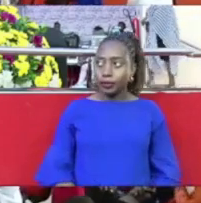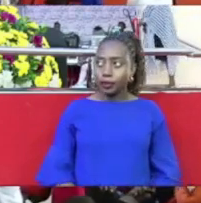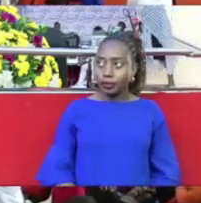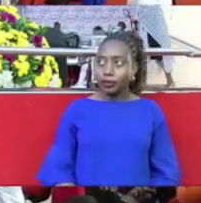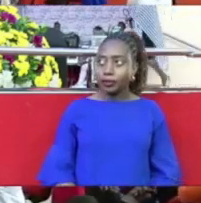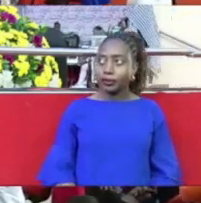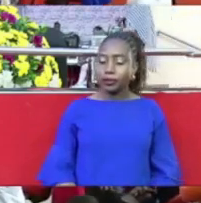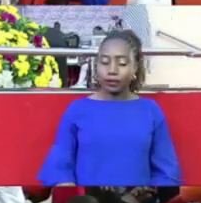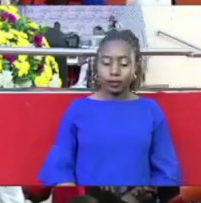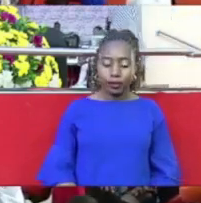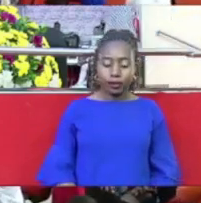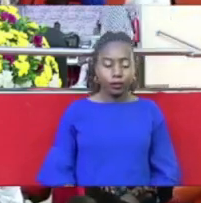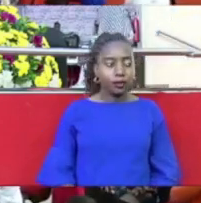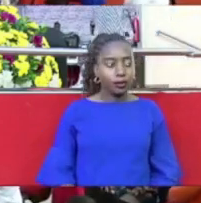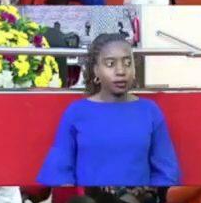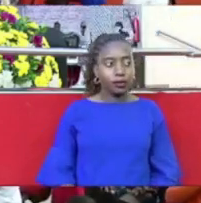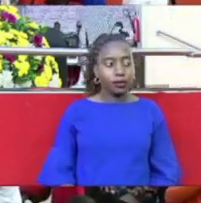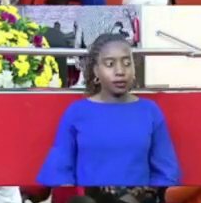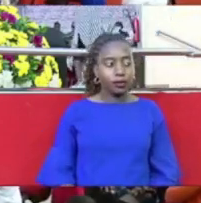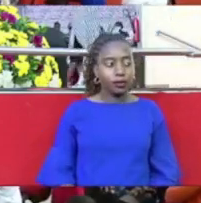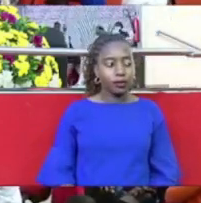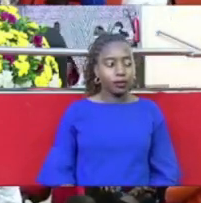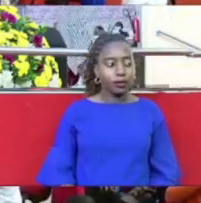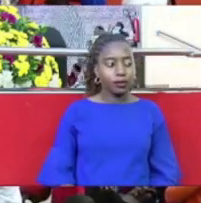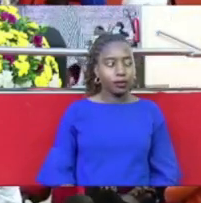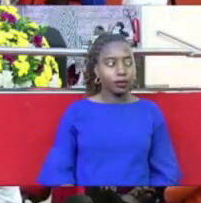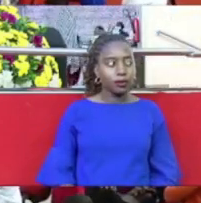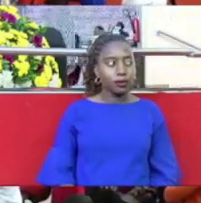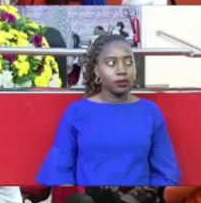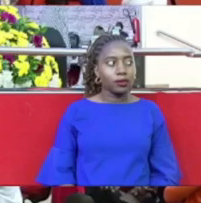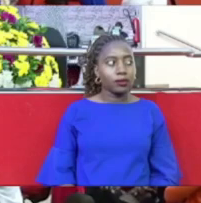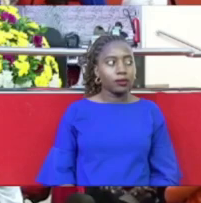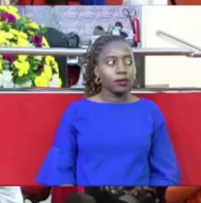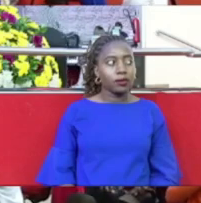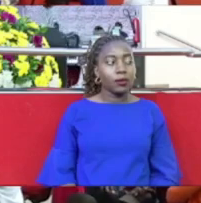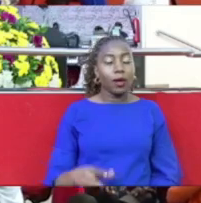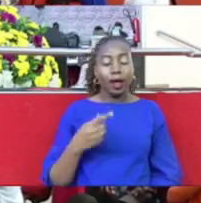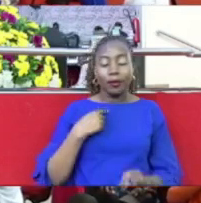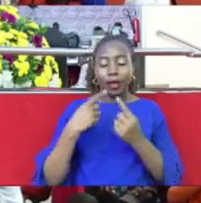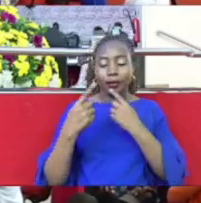I'm also speaking to our members who are online this